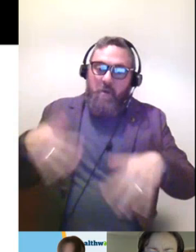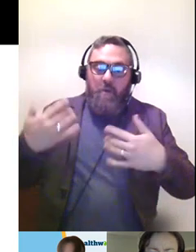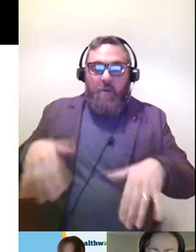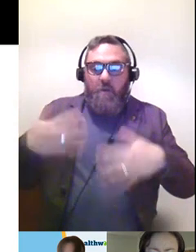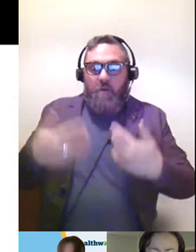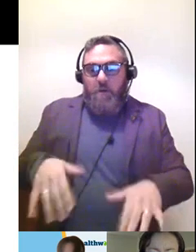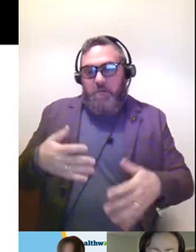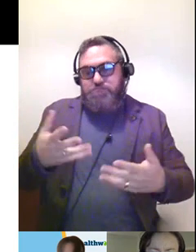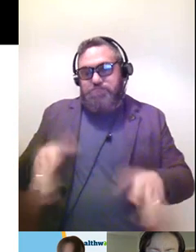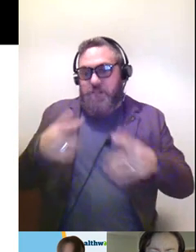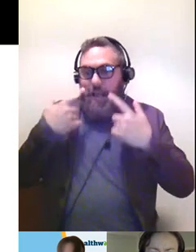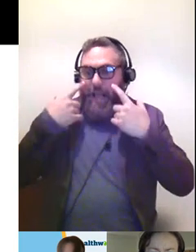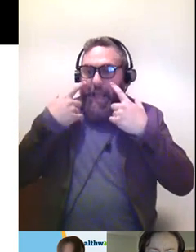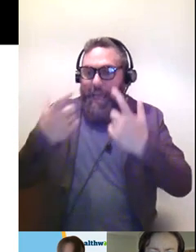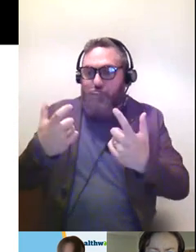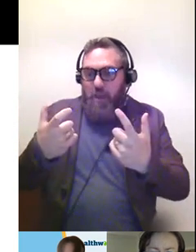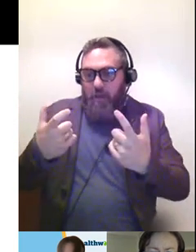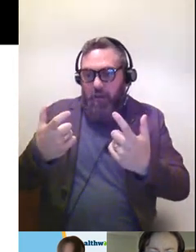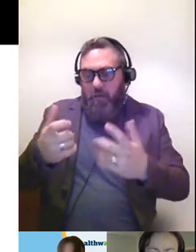our carers do,